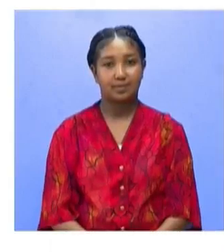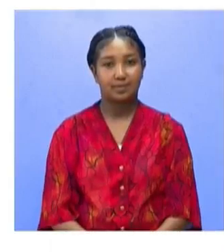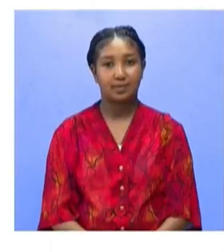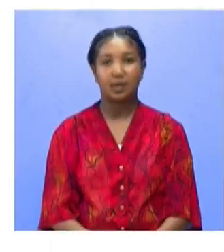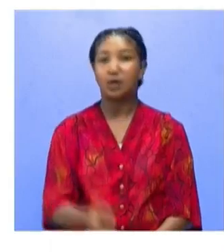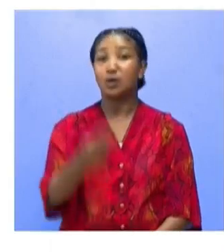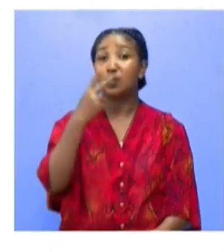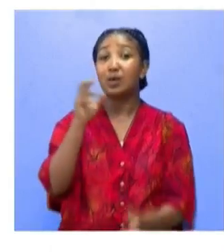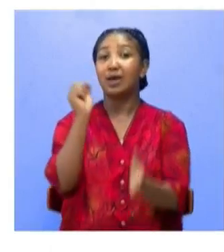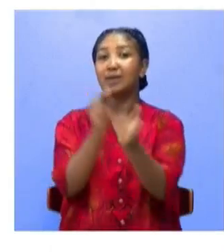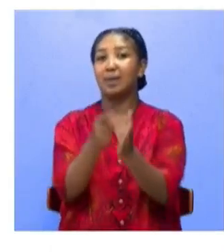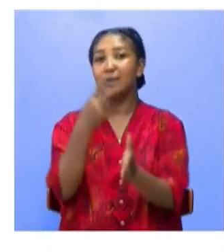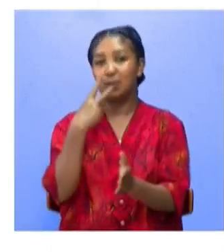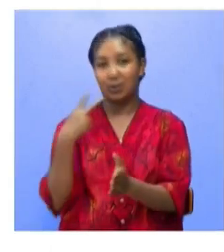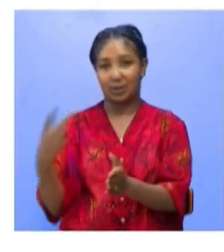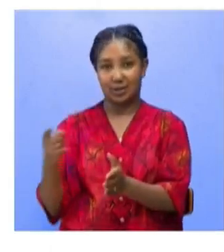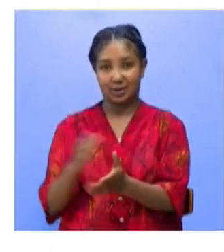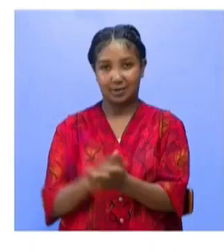Look at the example.